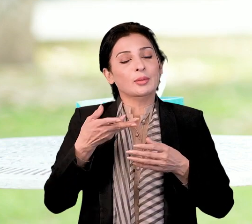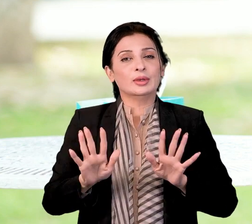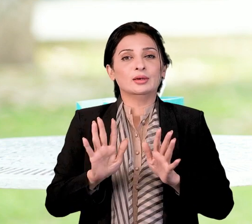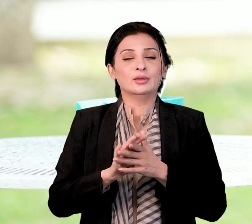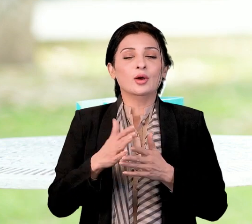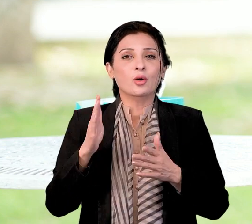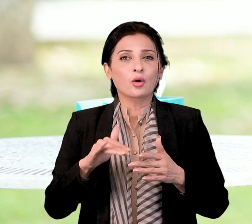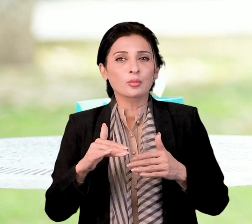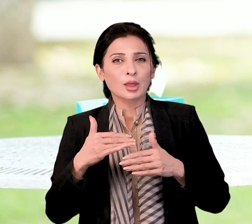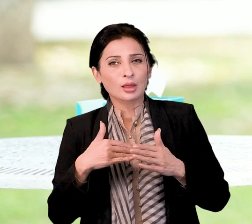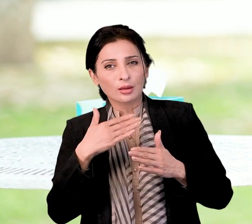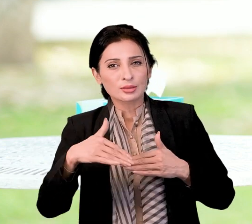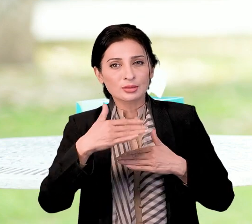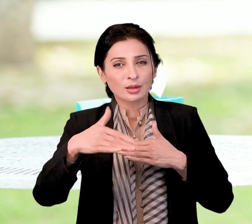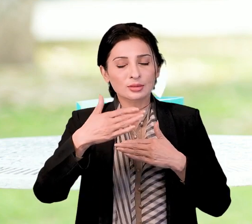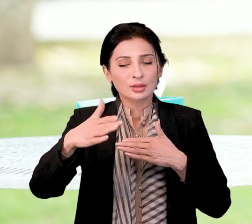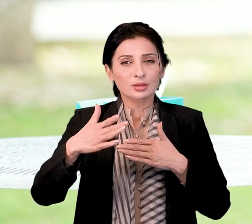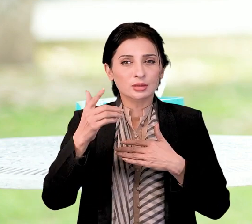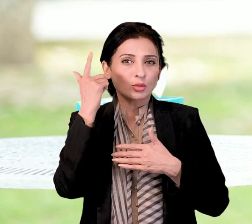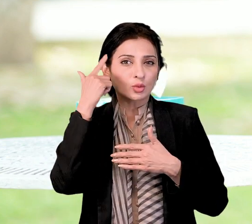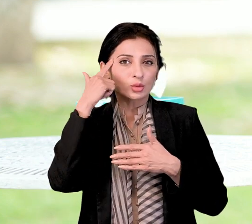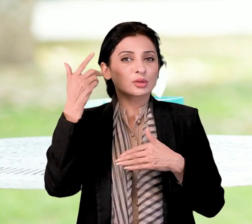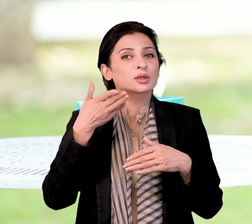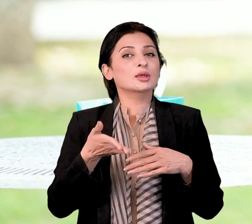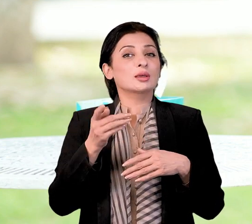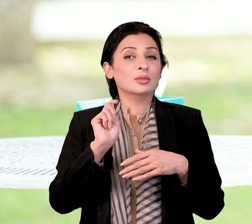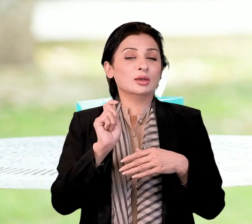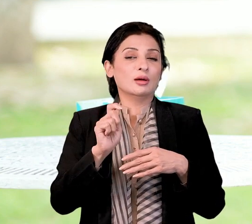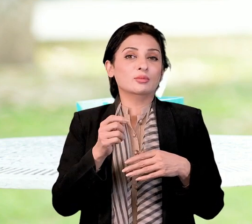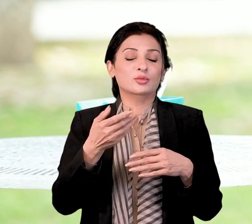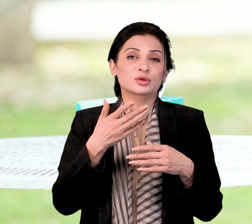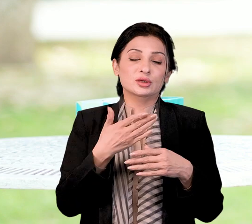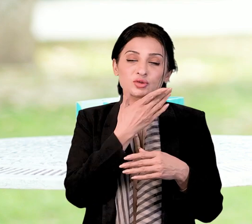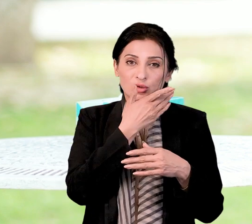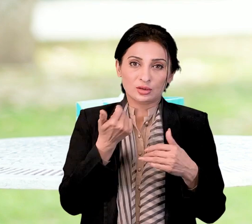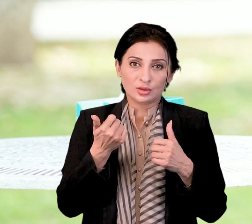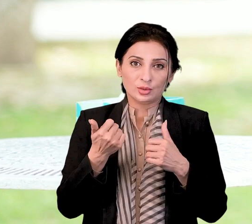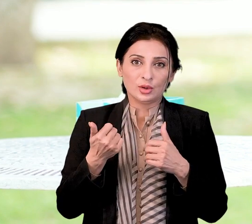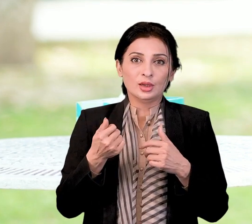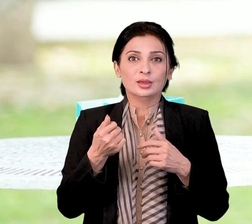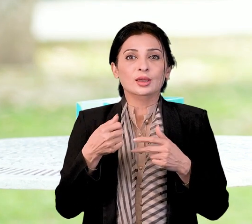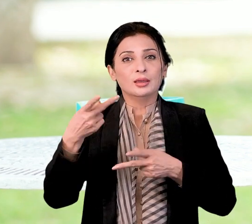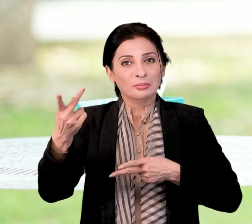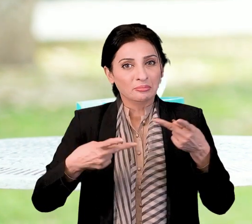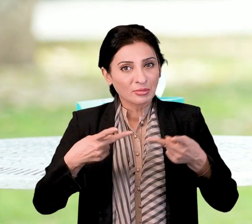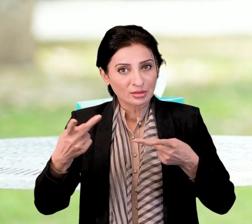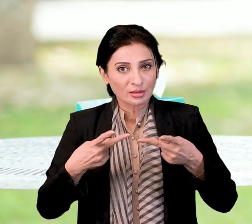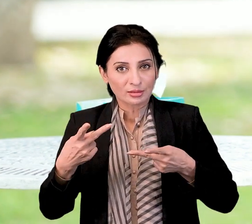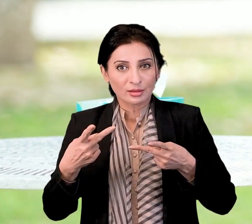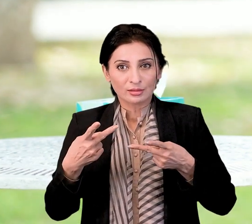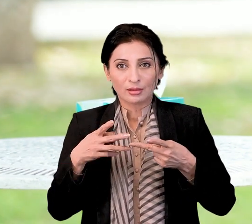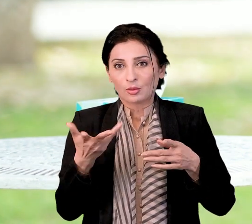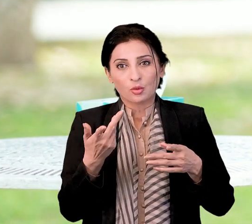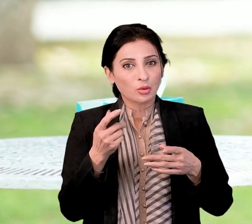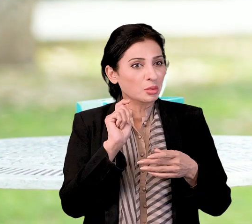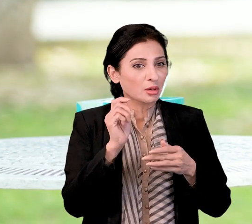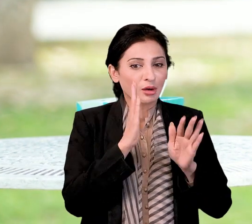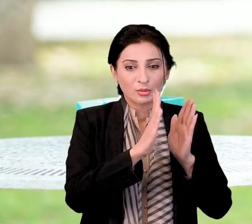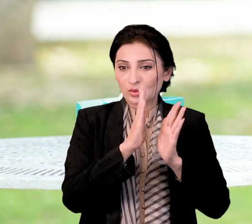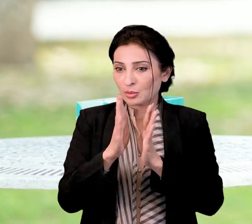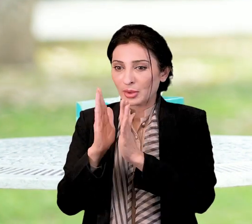running a business, managing tasks, no matter how stressful it is, it still, it drives